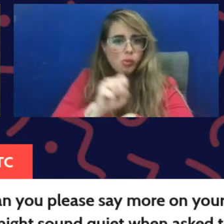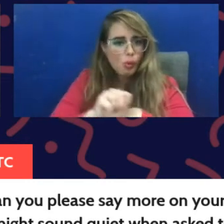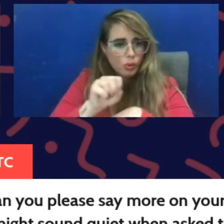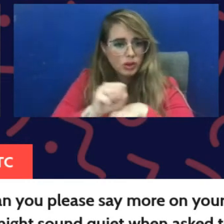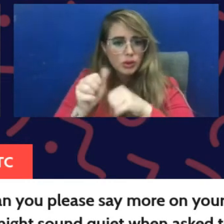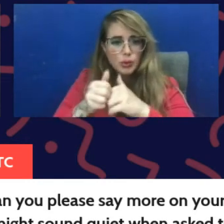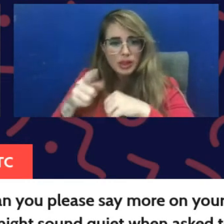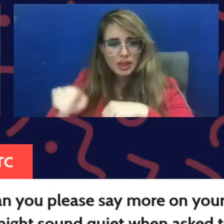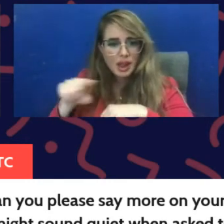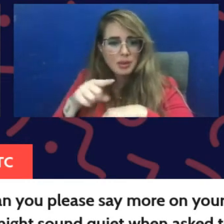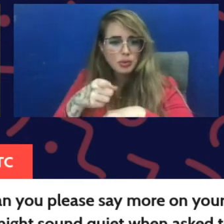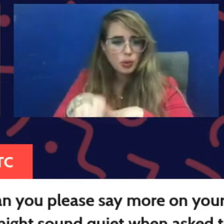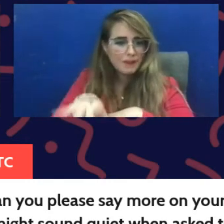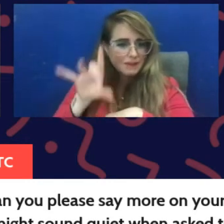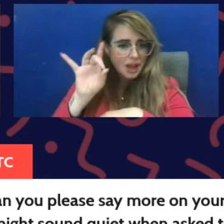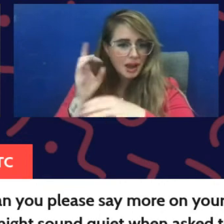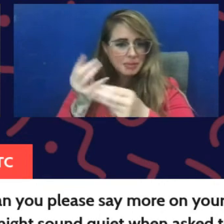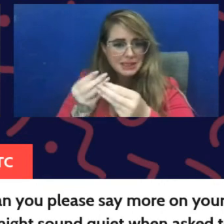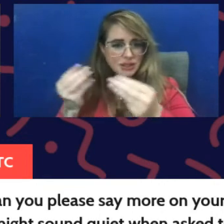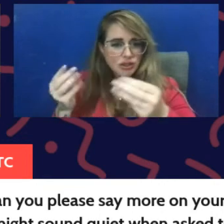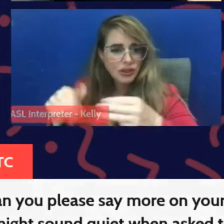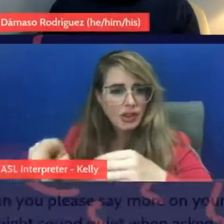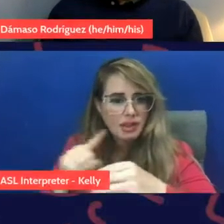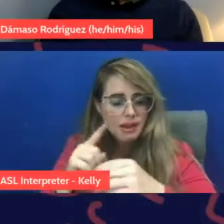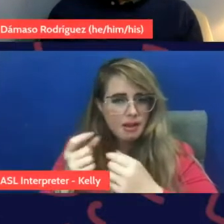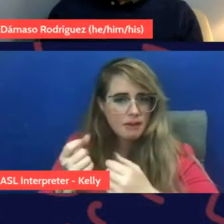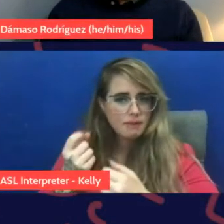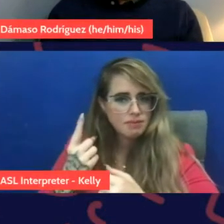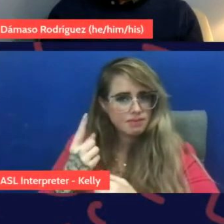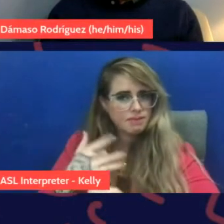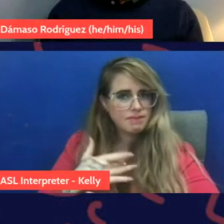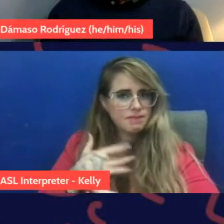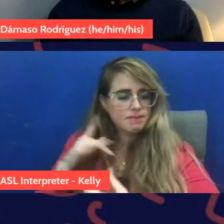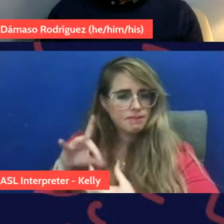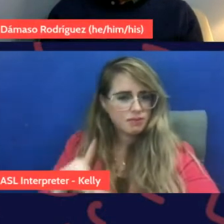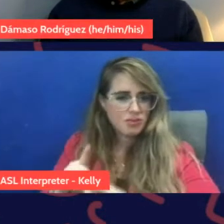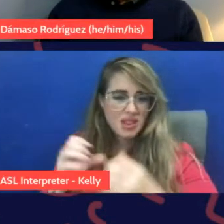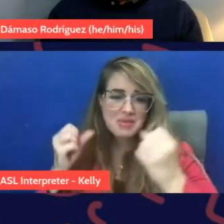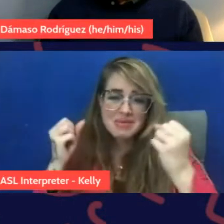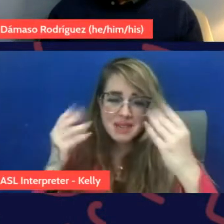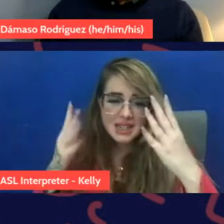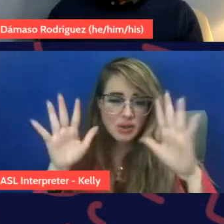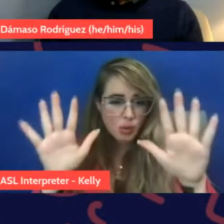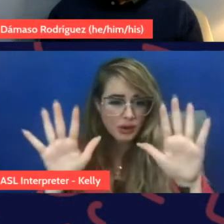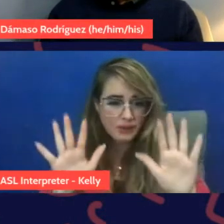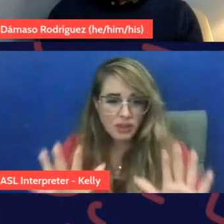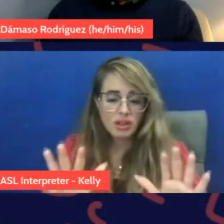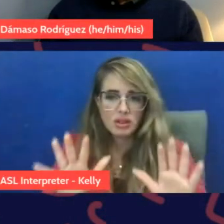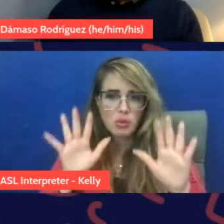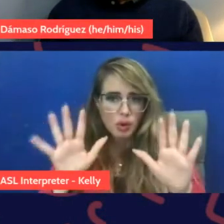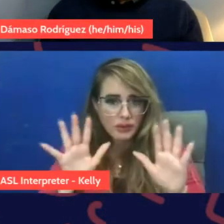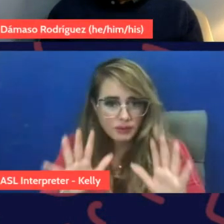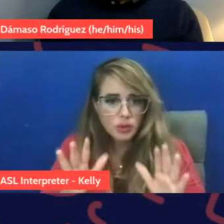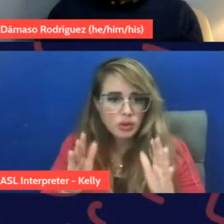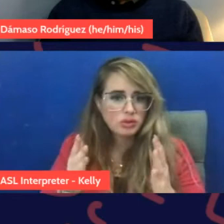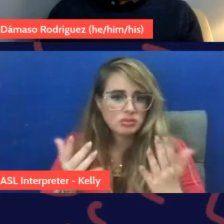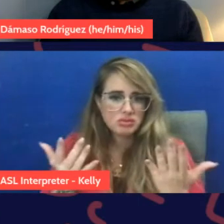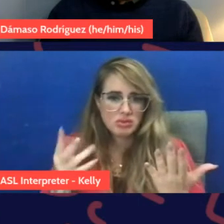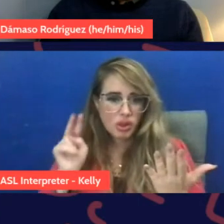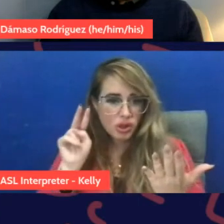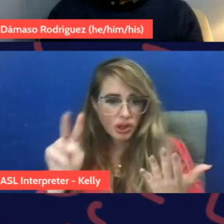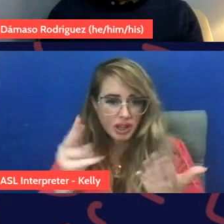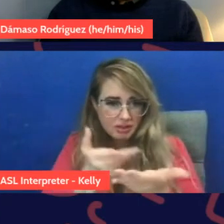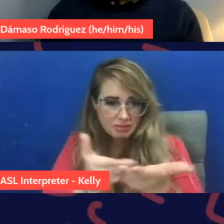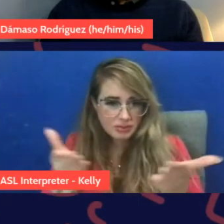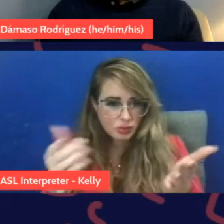you find material that they resonate with. There's a lot of fantastic, fantastic new play. I mean, look at the writers we have